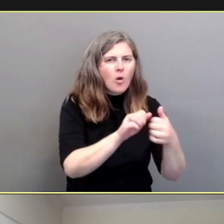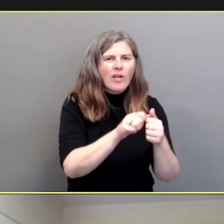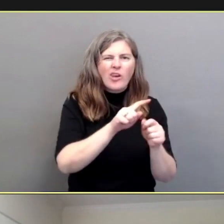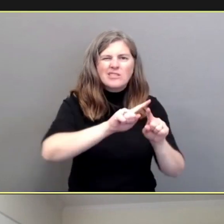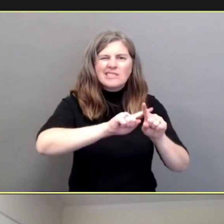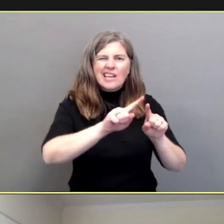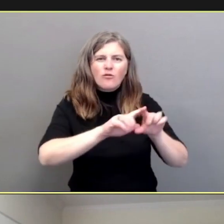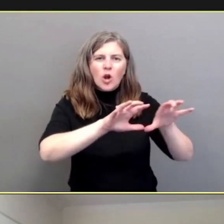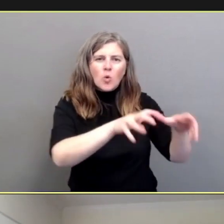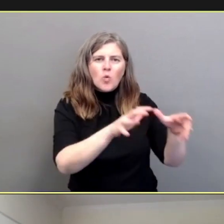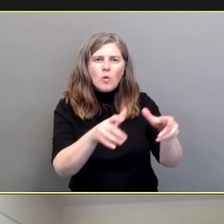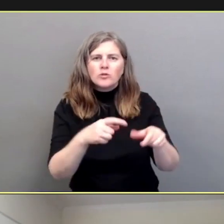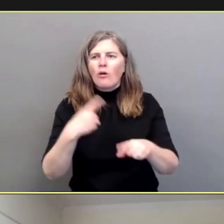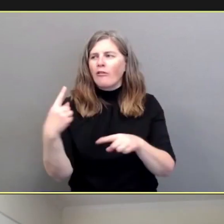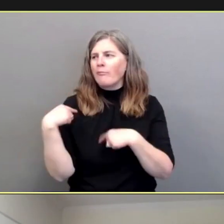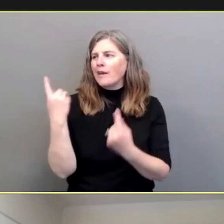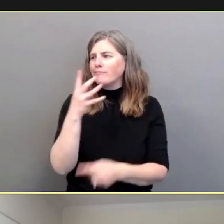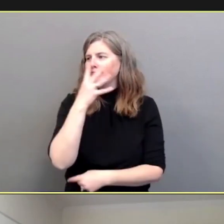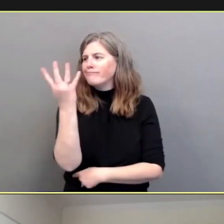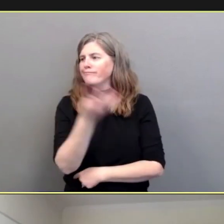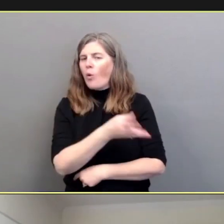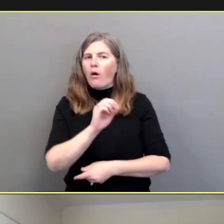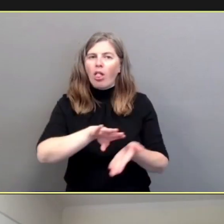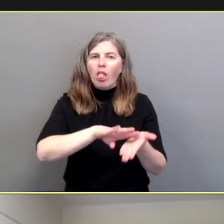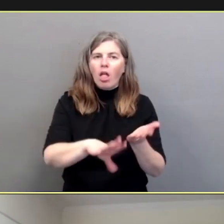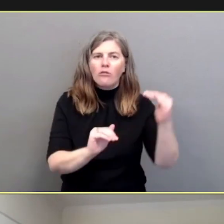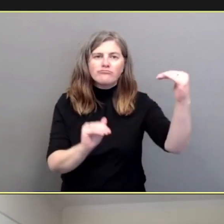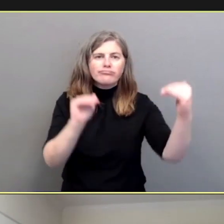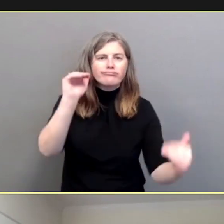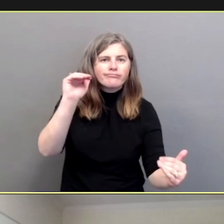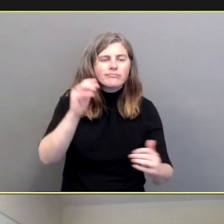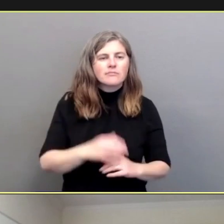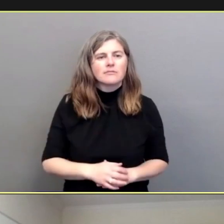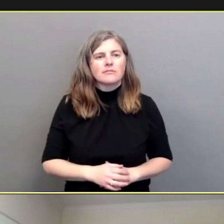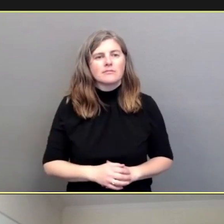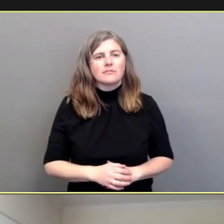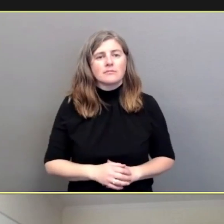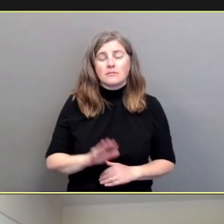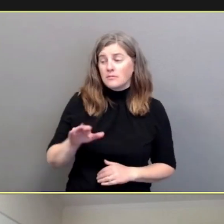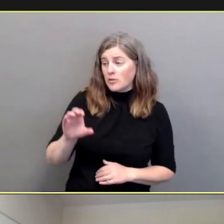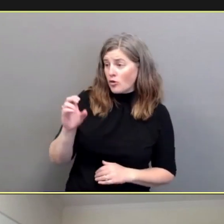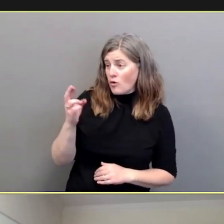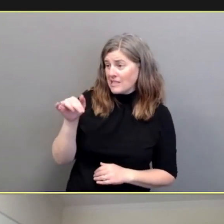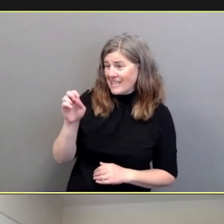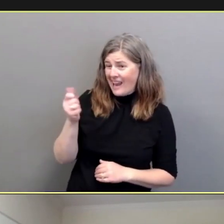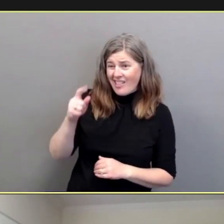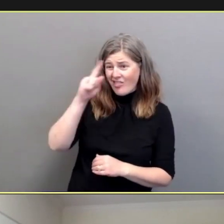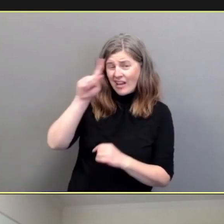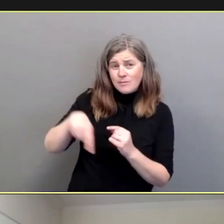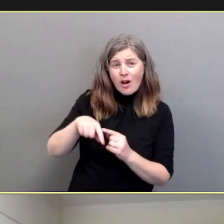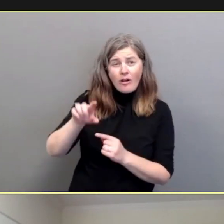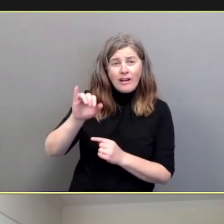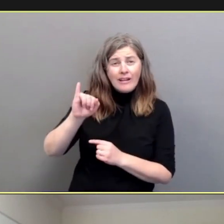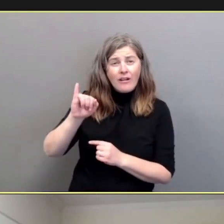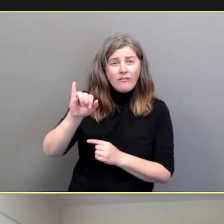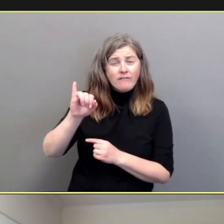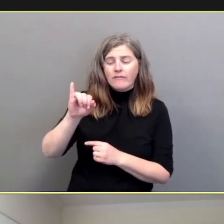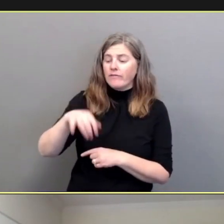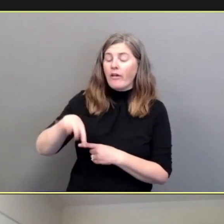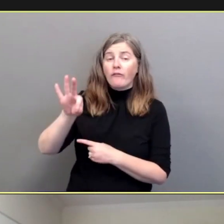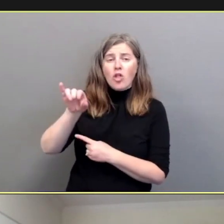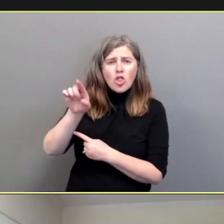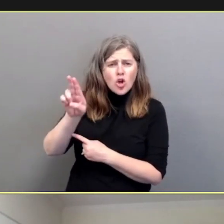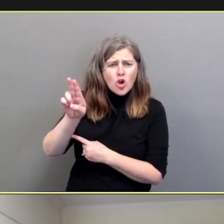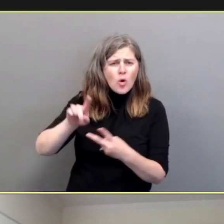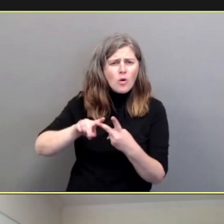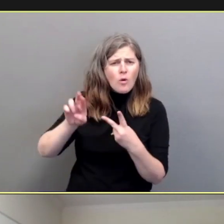that have been disproportionately affected? And Christine, any thoughts about influenza or RSV and this